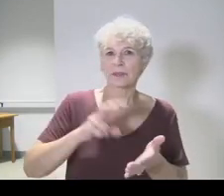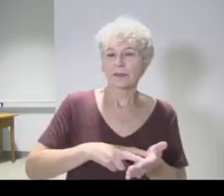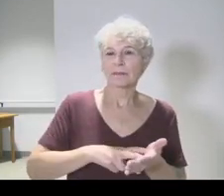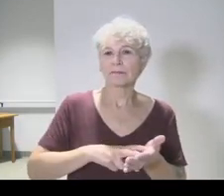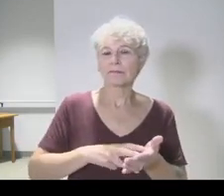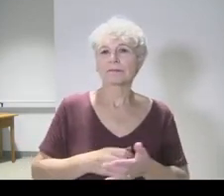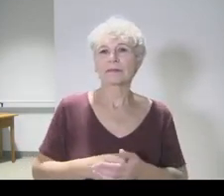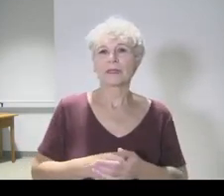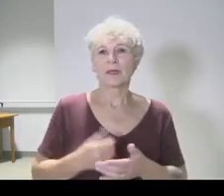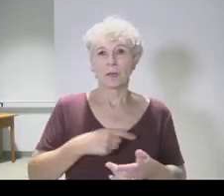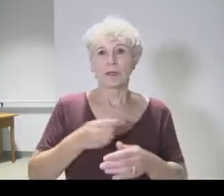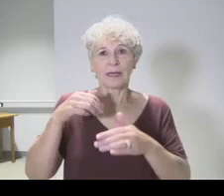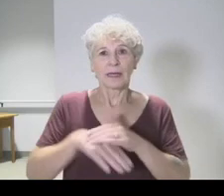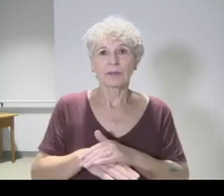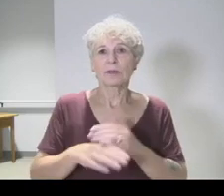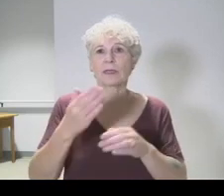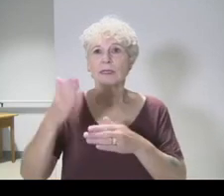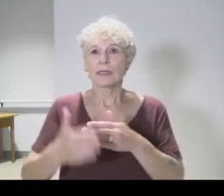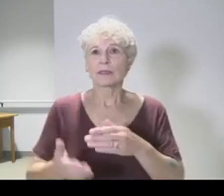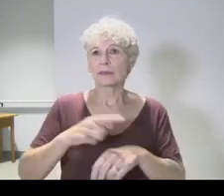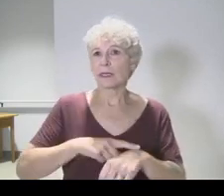ascension, we entered the end times.